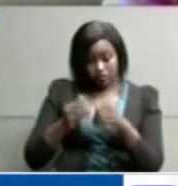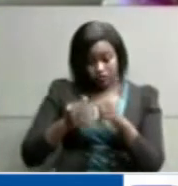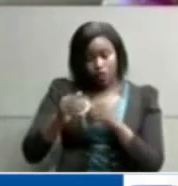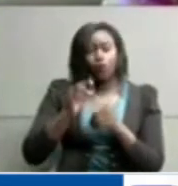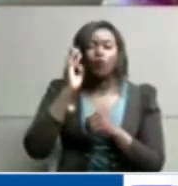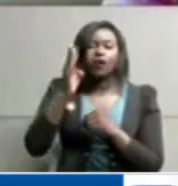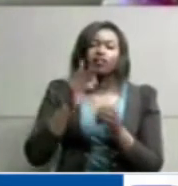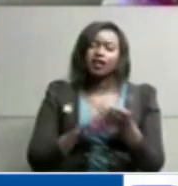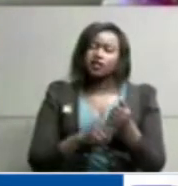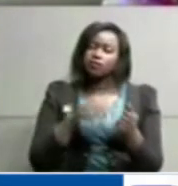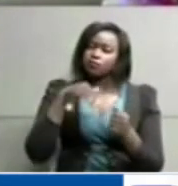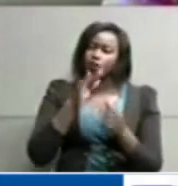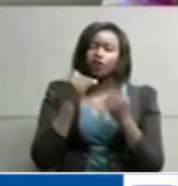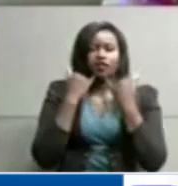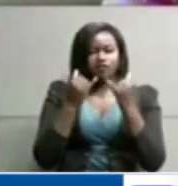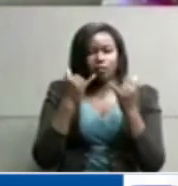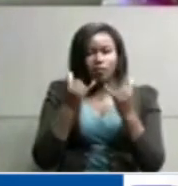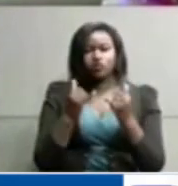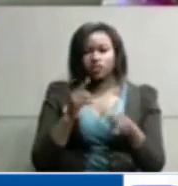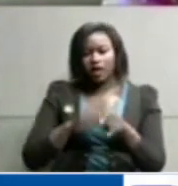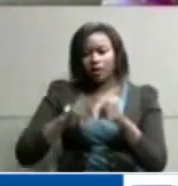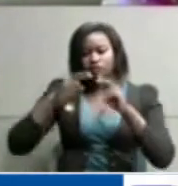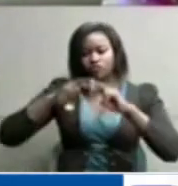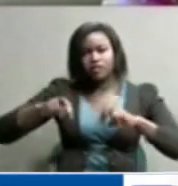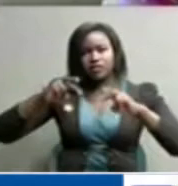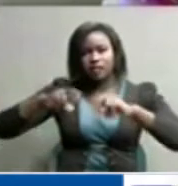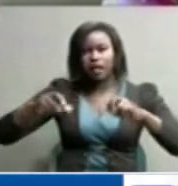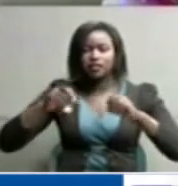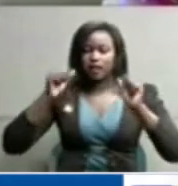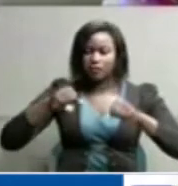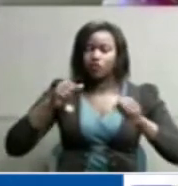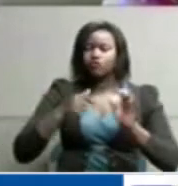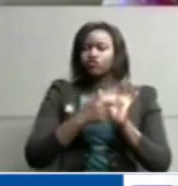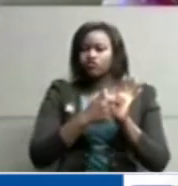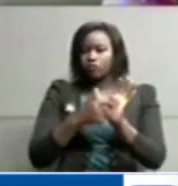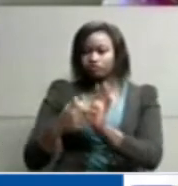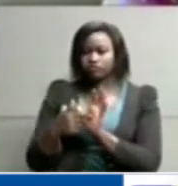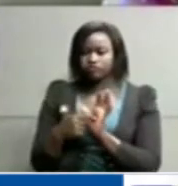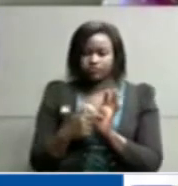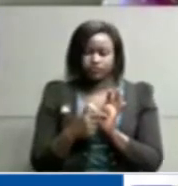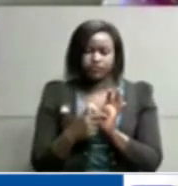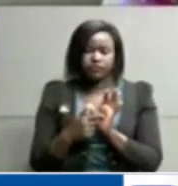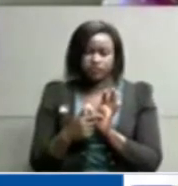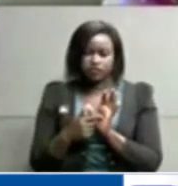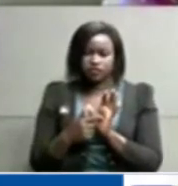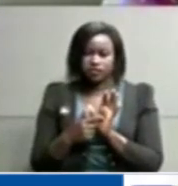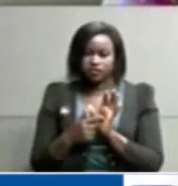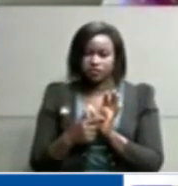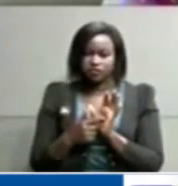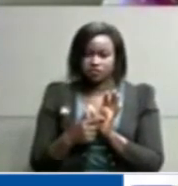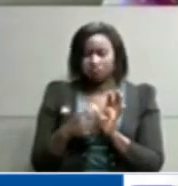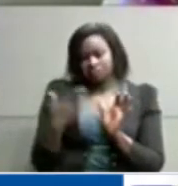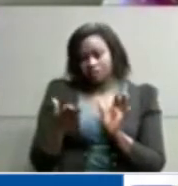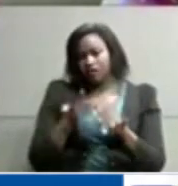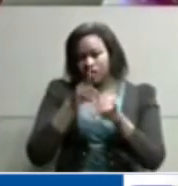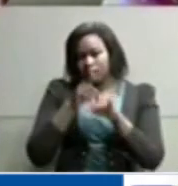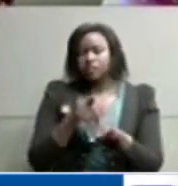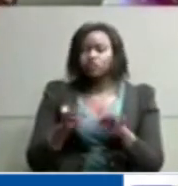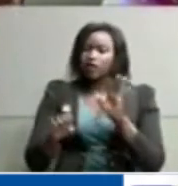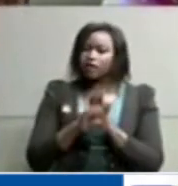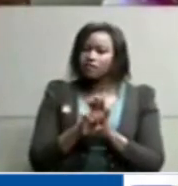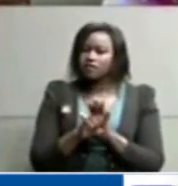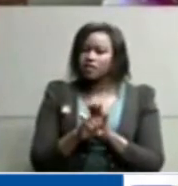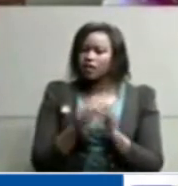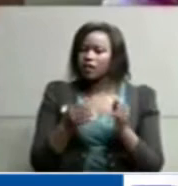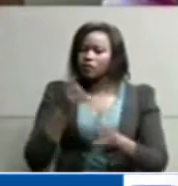more information once research is able to show us based on the evidence.